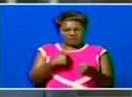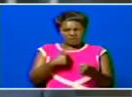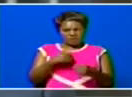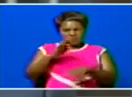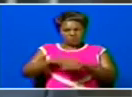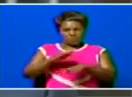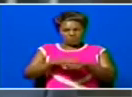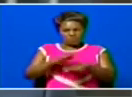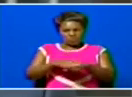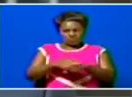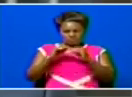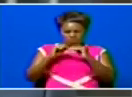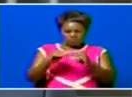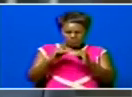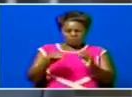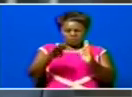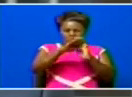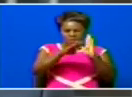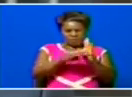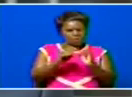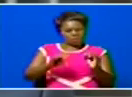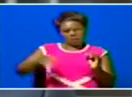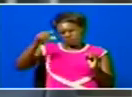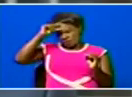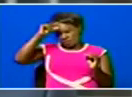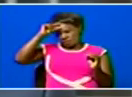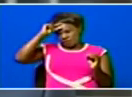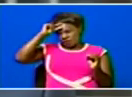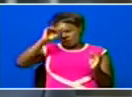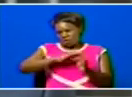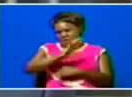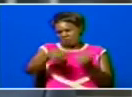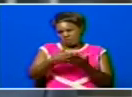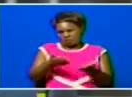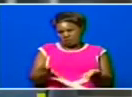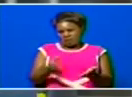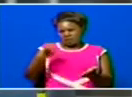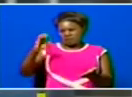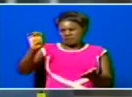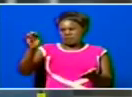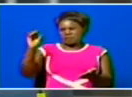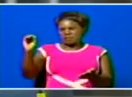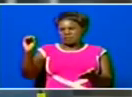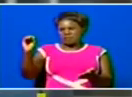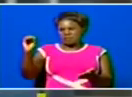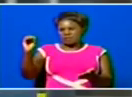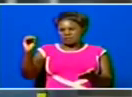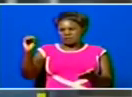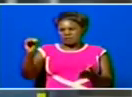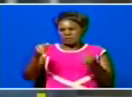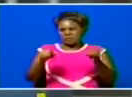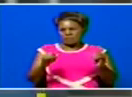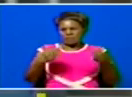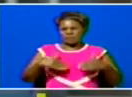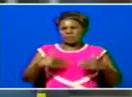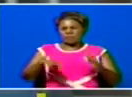a proper dissemination of this program to the county governments, so that all of us as CECs, as implementers